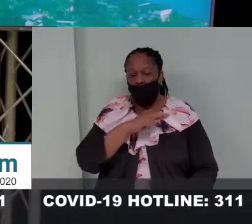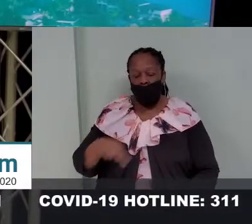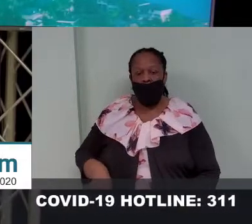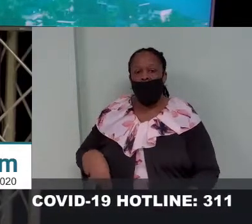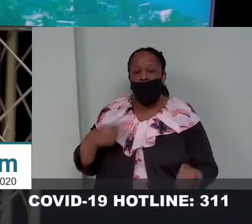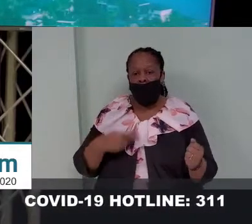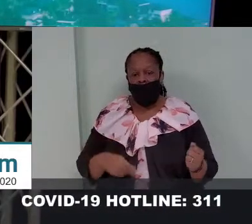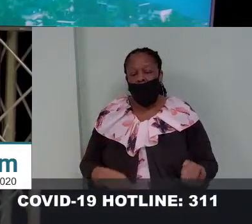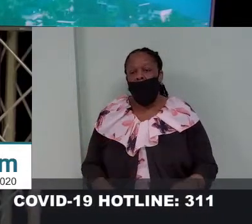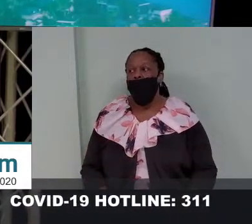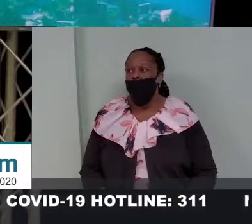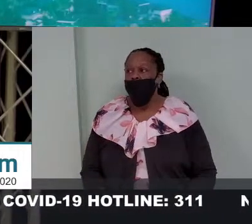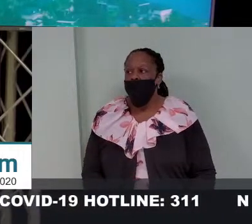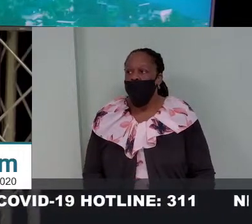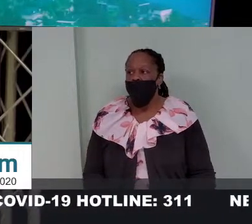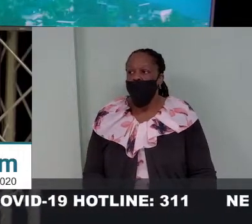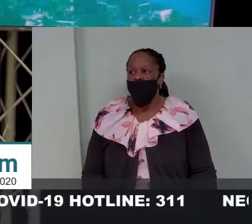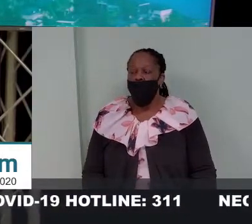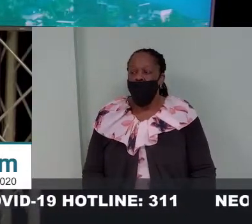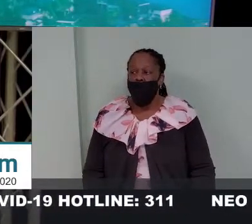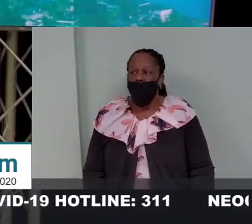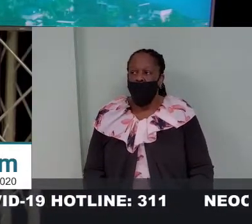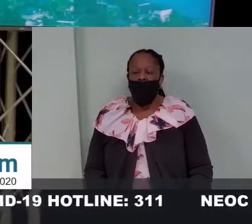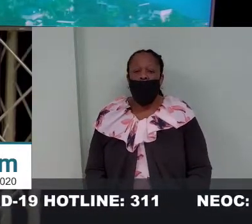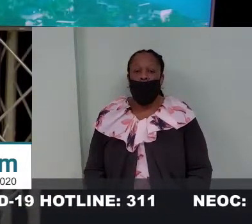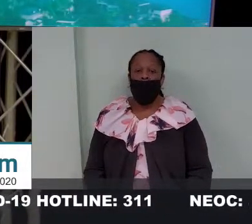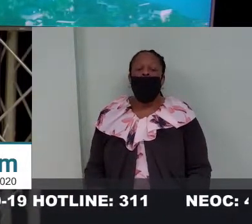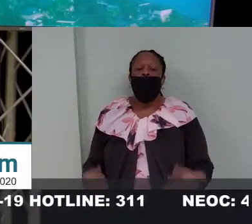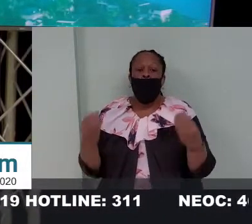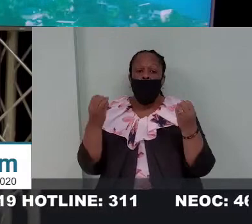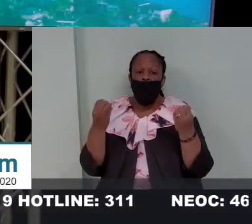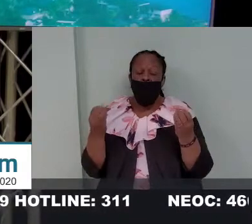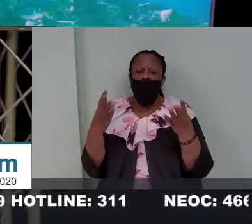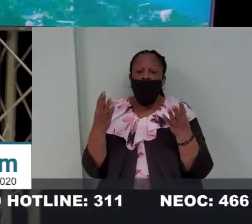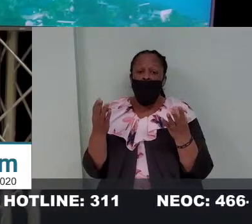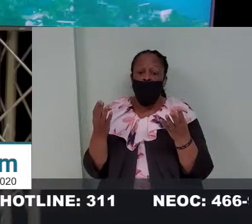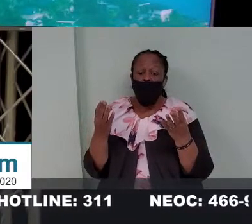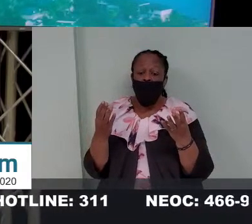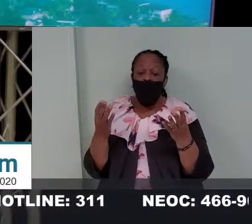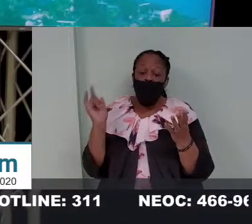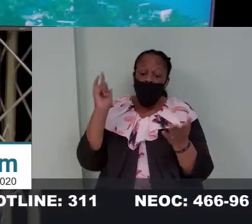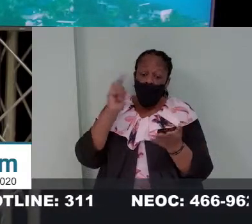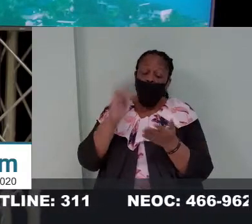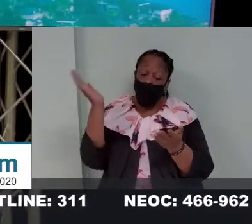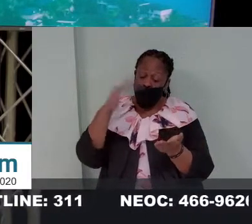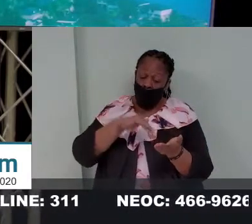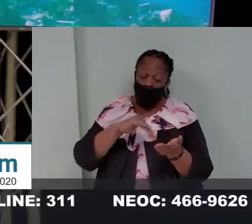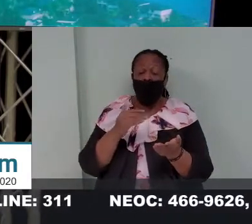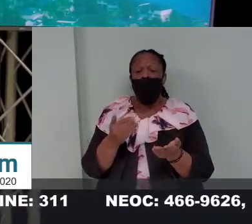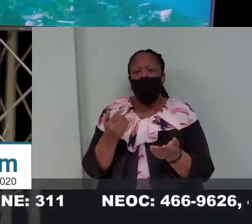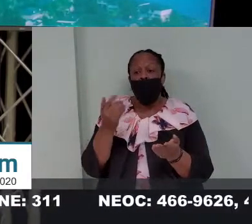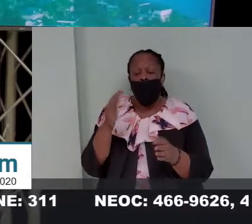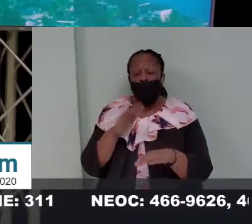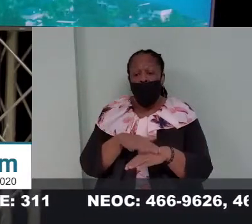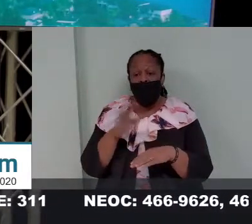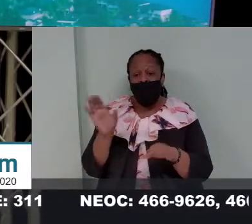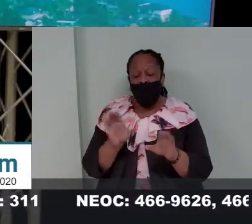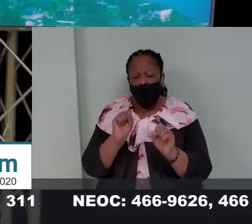So the total arrival of flights into St. Kitts and Nevis since our borders have opened, we have on St.